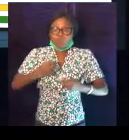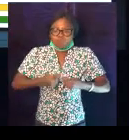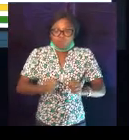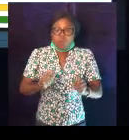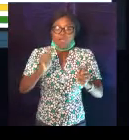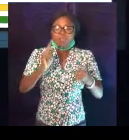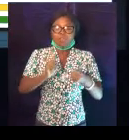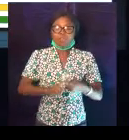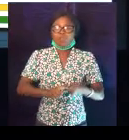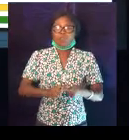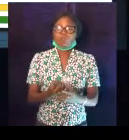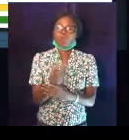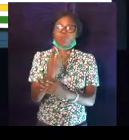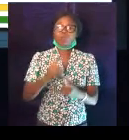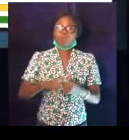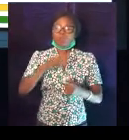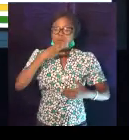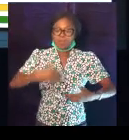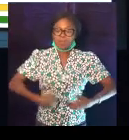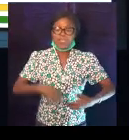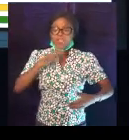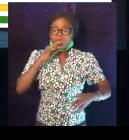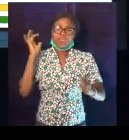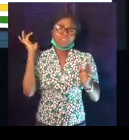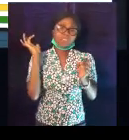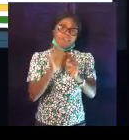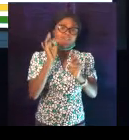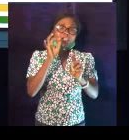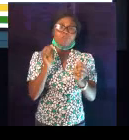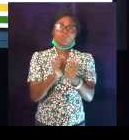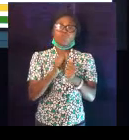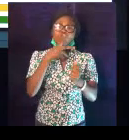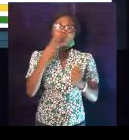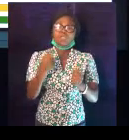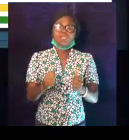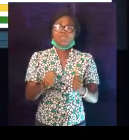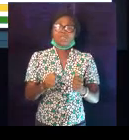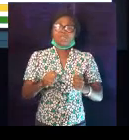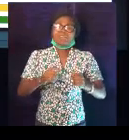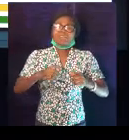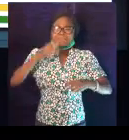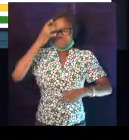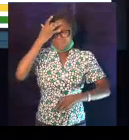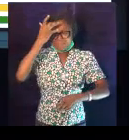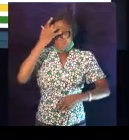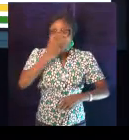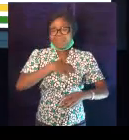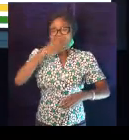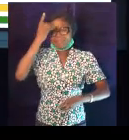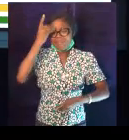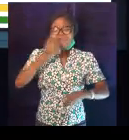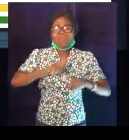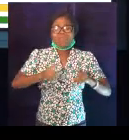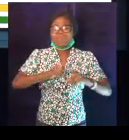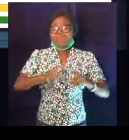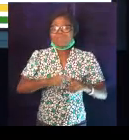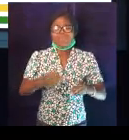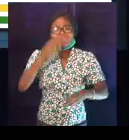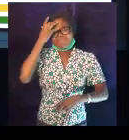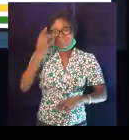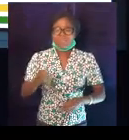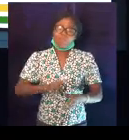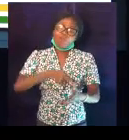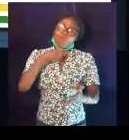youth, it was affected with sickness, disease, and so many obstacles. So many